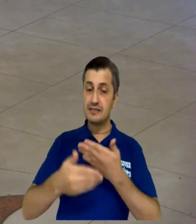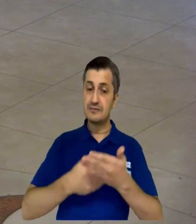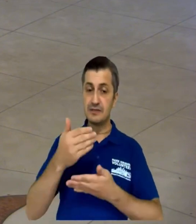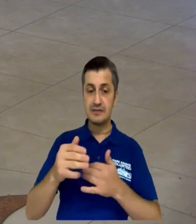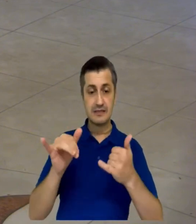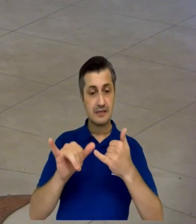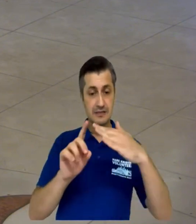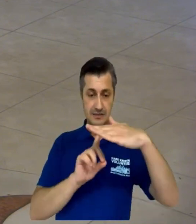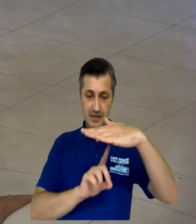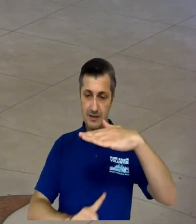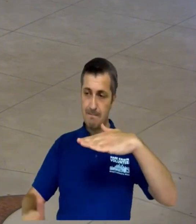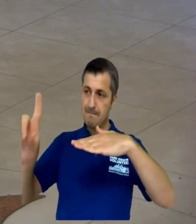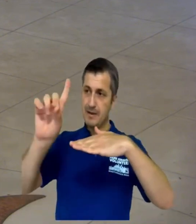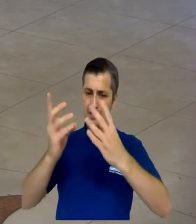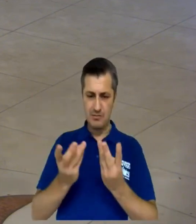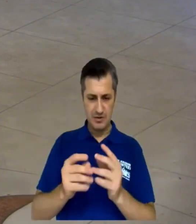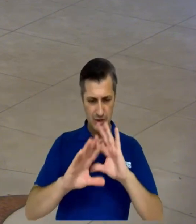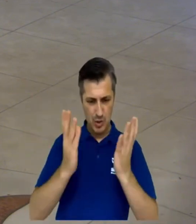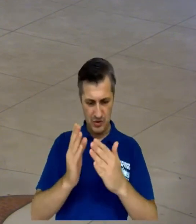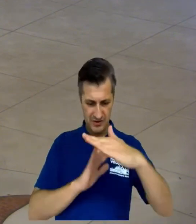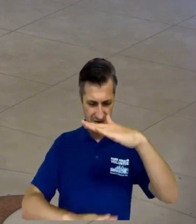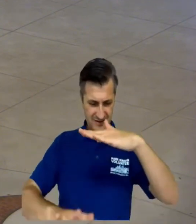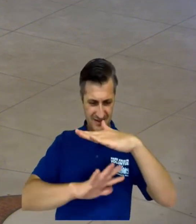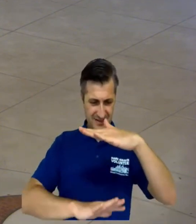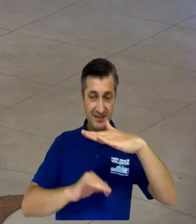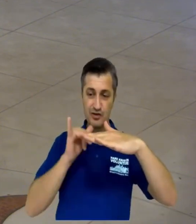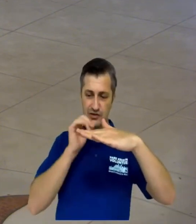And Krishna does not have a material body, right?